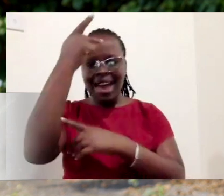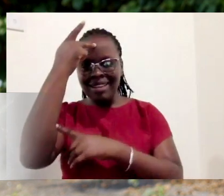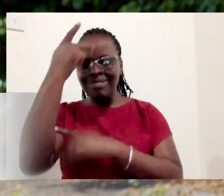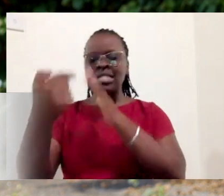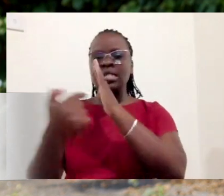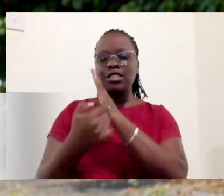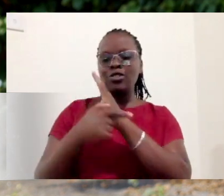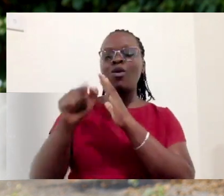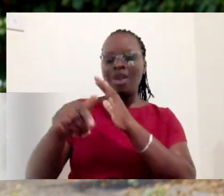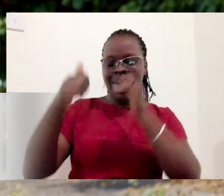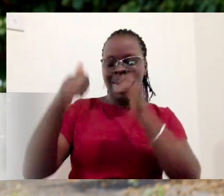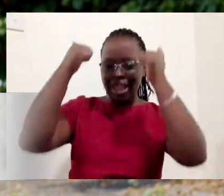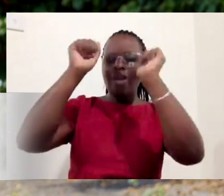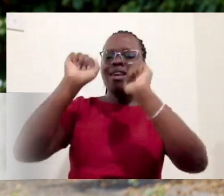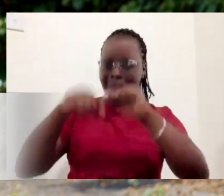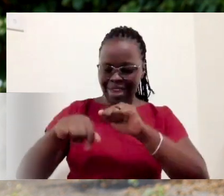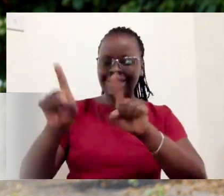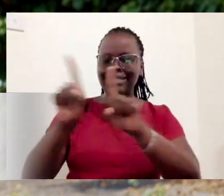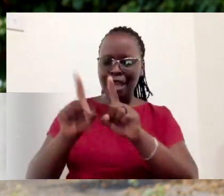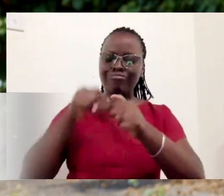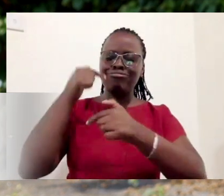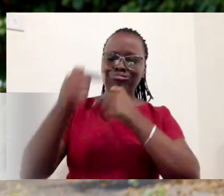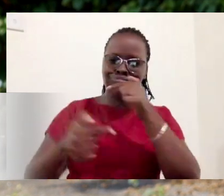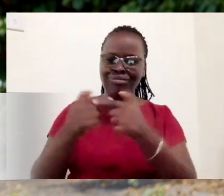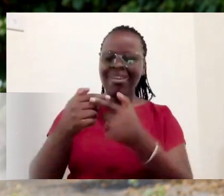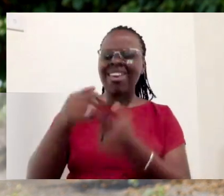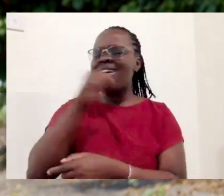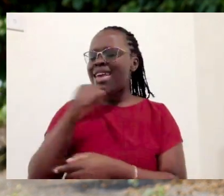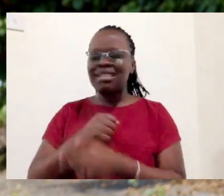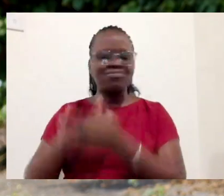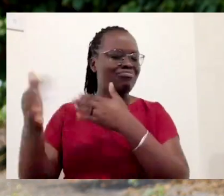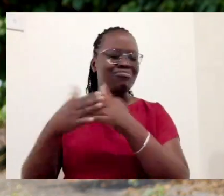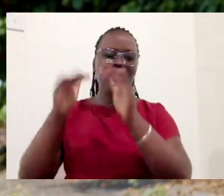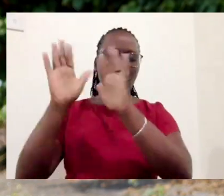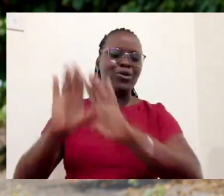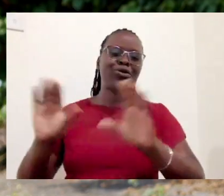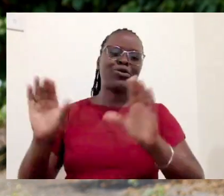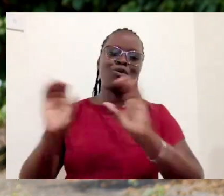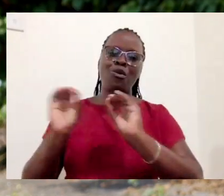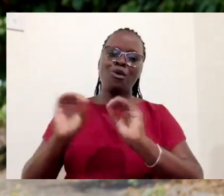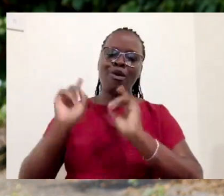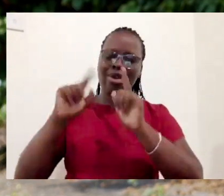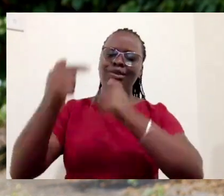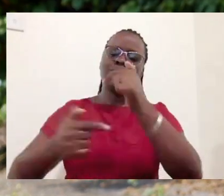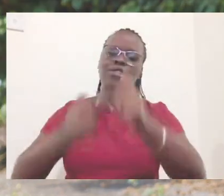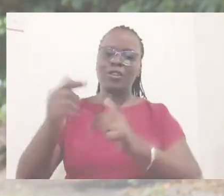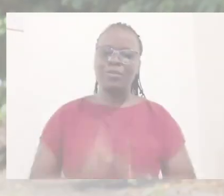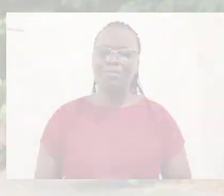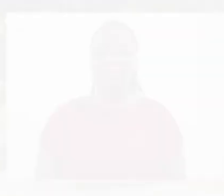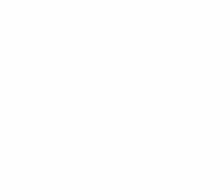out-of-school learners, demonstrates that education can and should evolve with person's age, needs, and